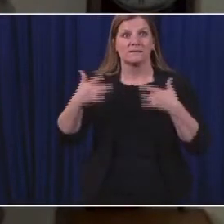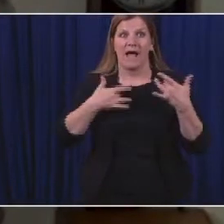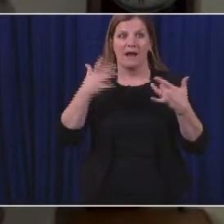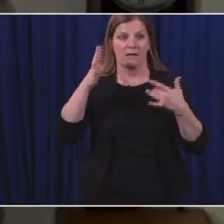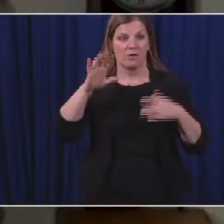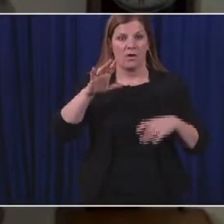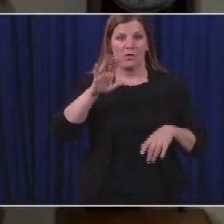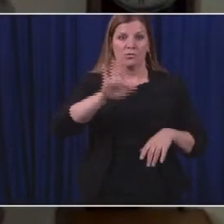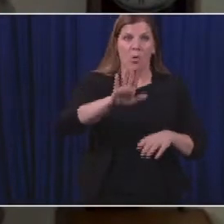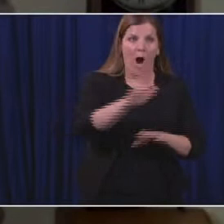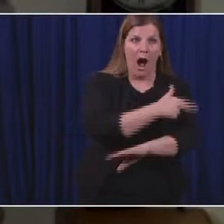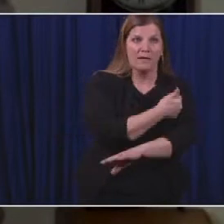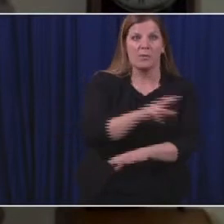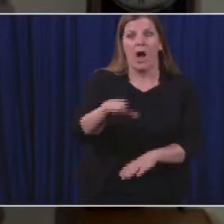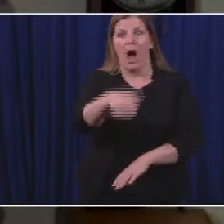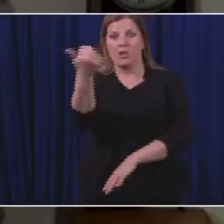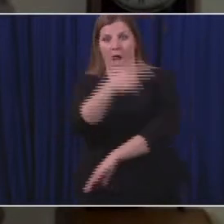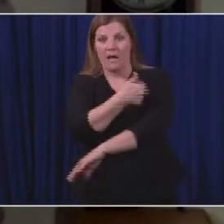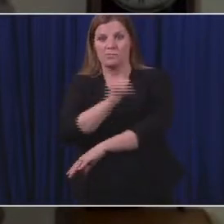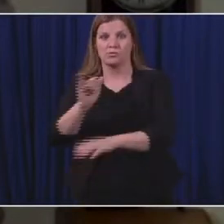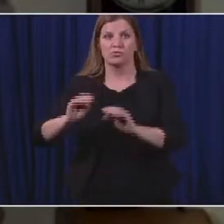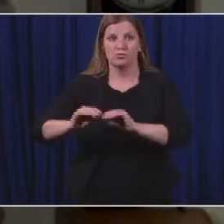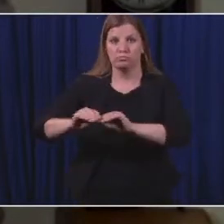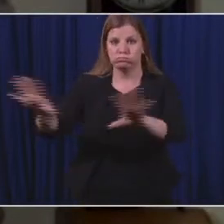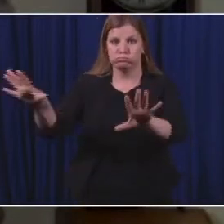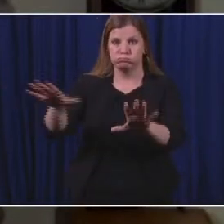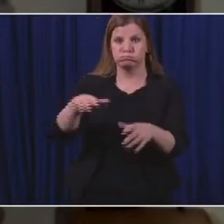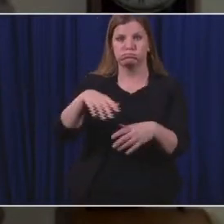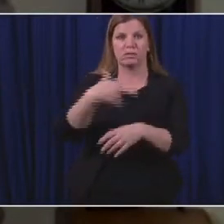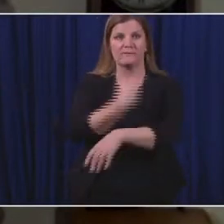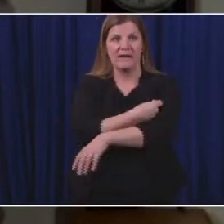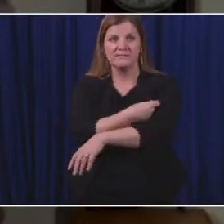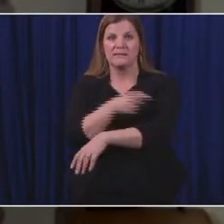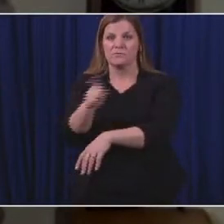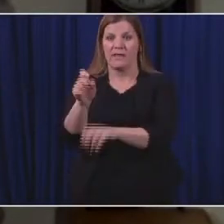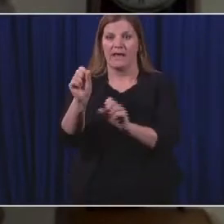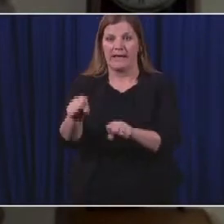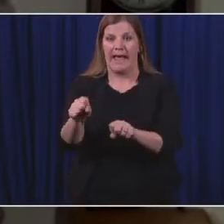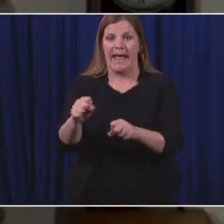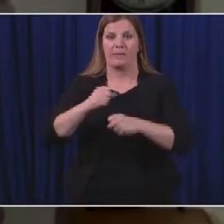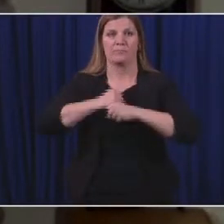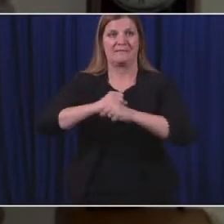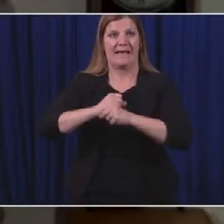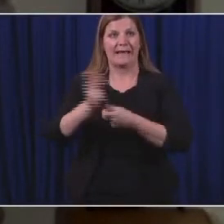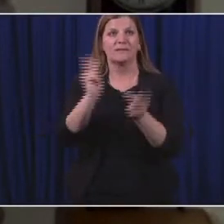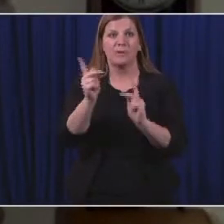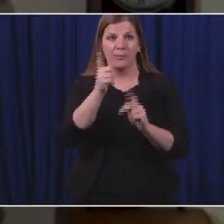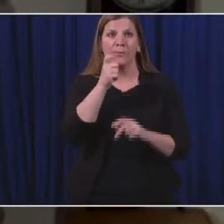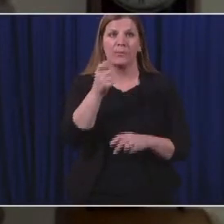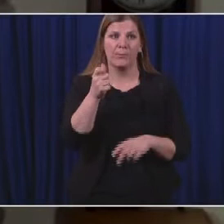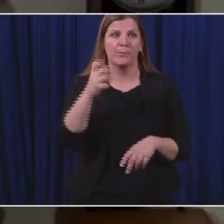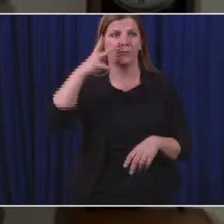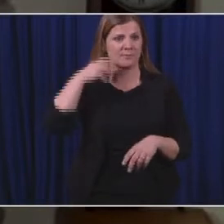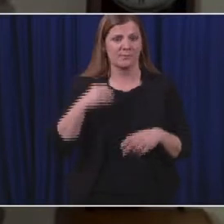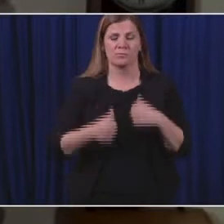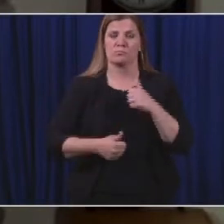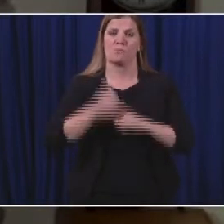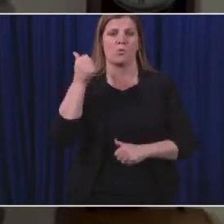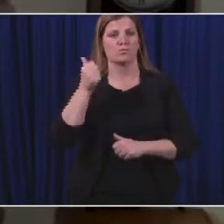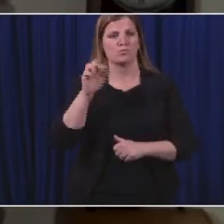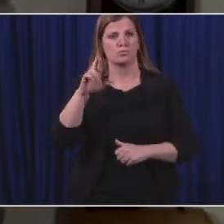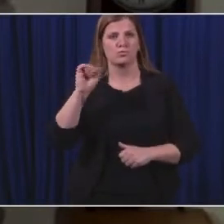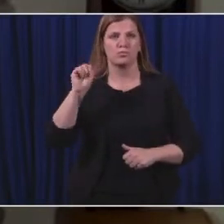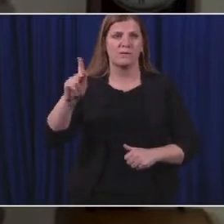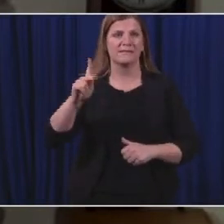be prioritizing those who are most at risk in the healthcare community. So that's exciting. Dr.